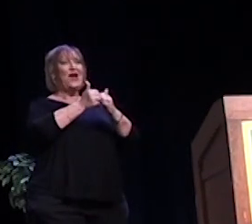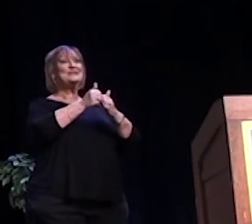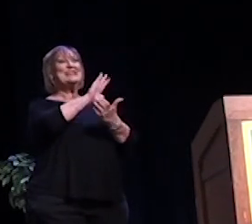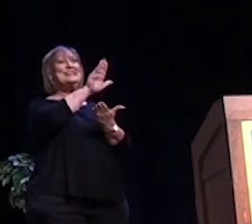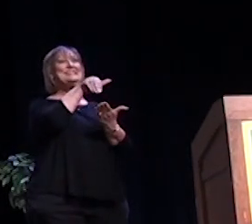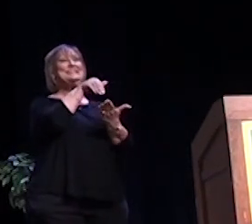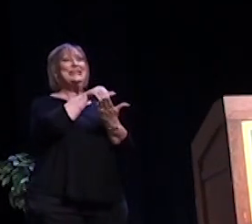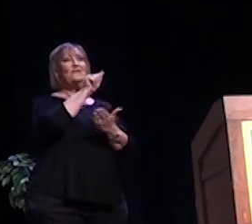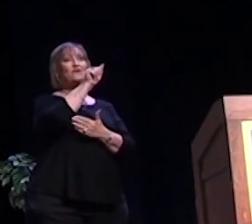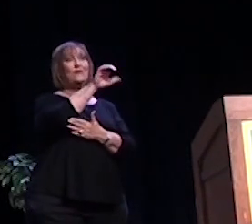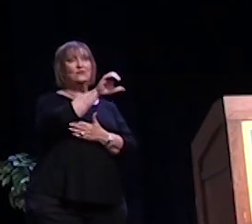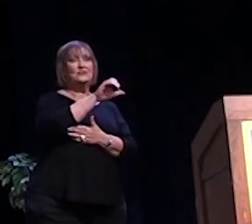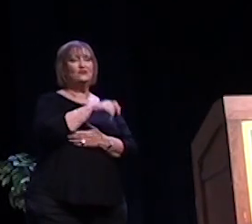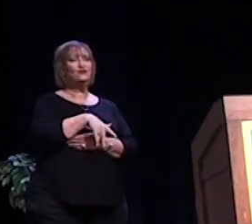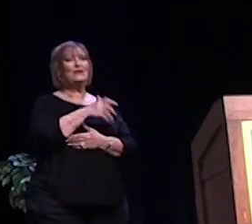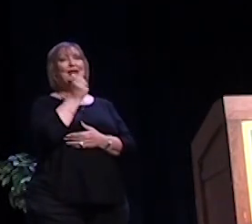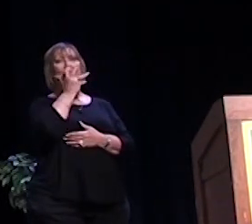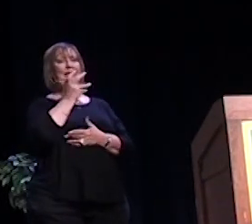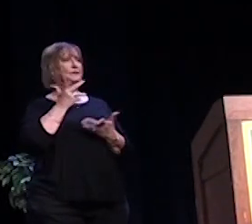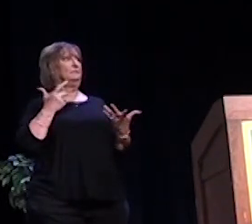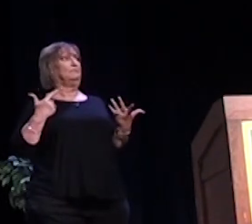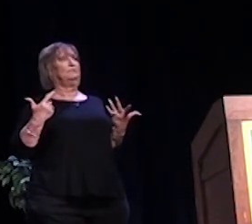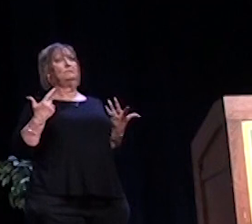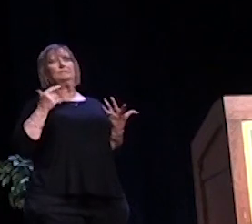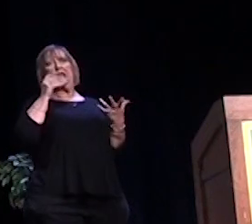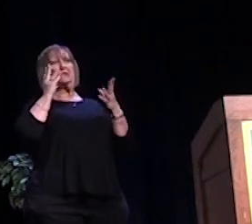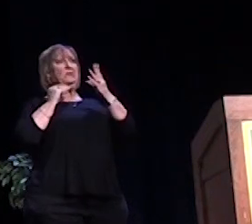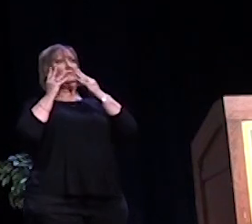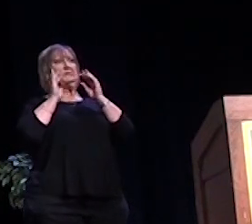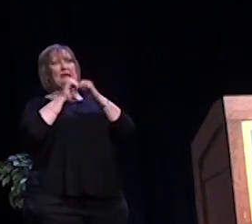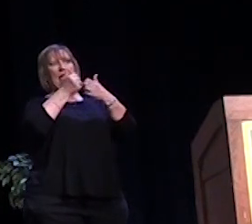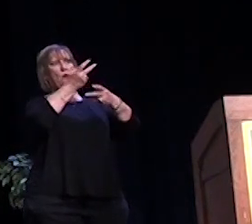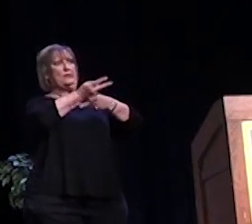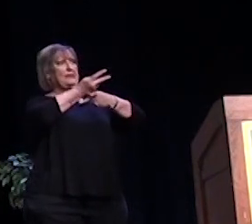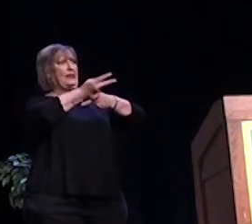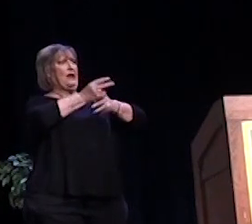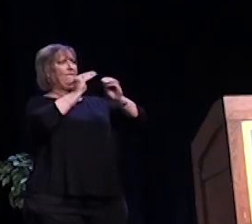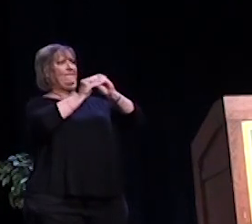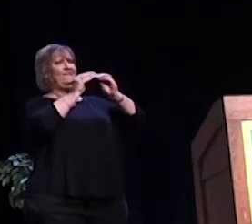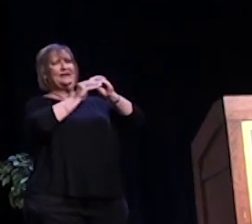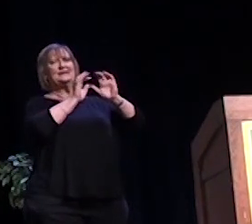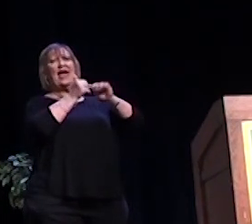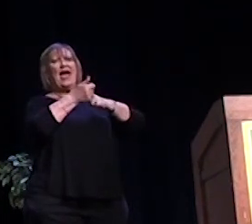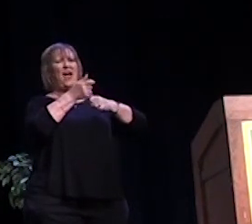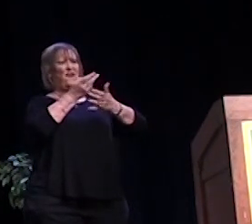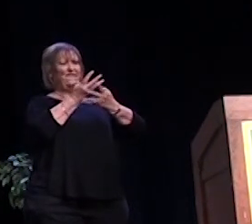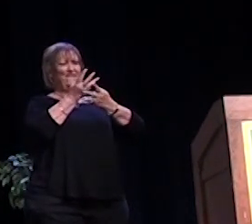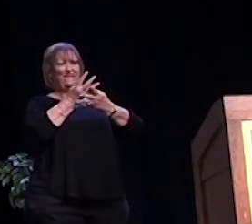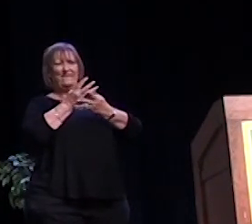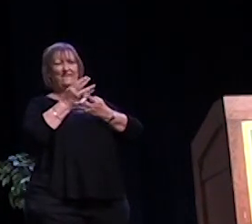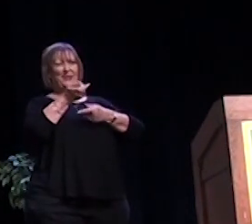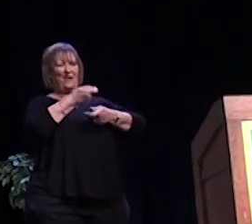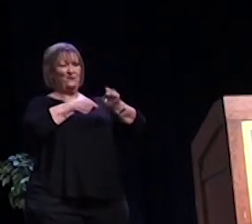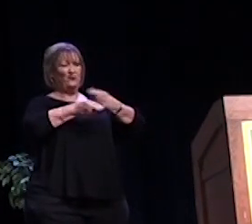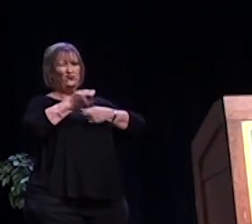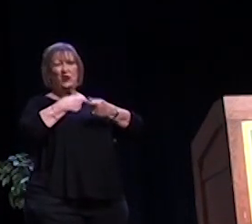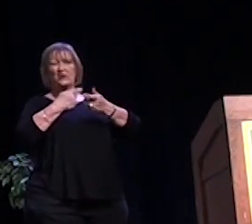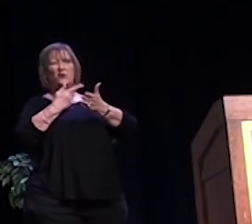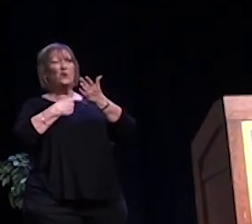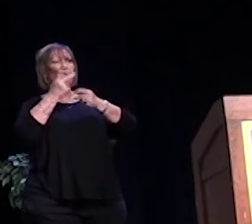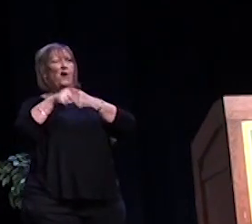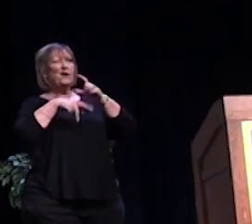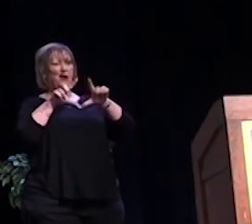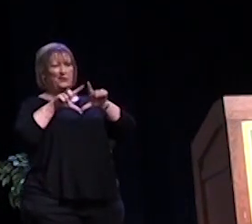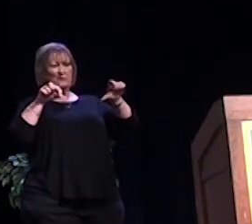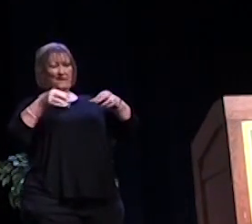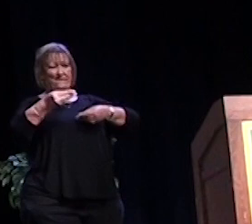air and heating unit. You don't know how to maintain it. So we teach them how they should change the filters, what kind of filters,